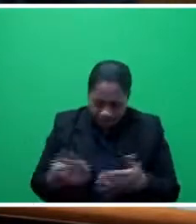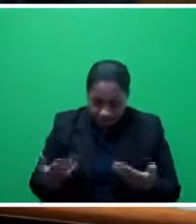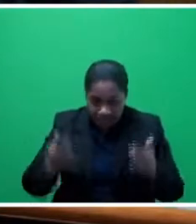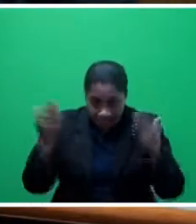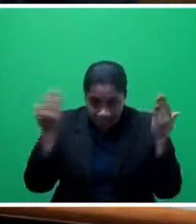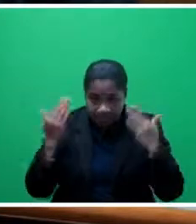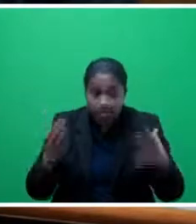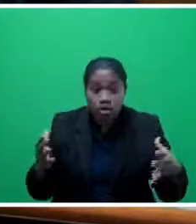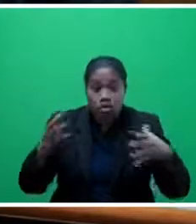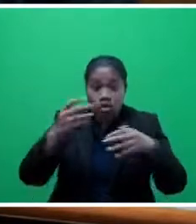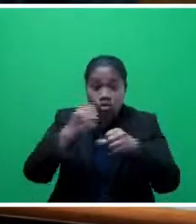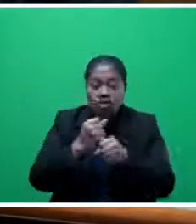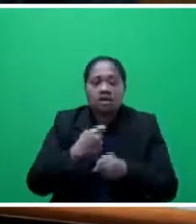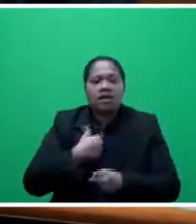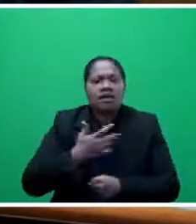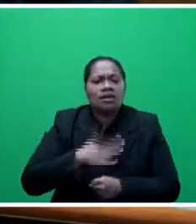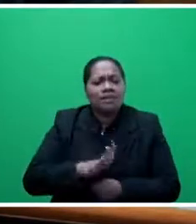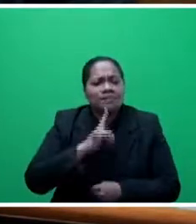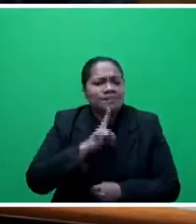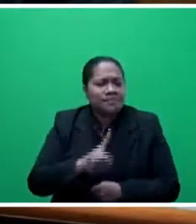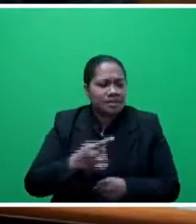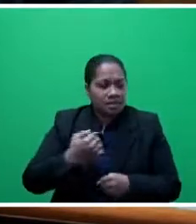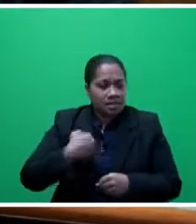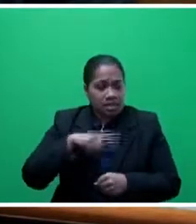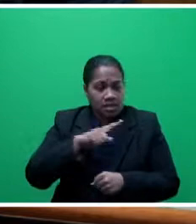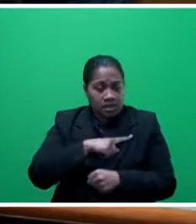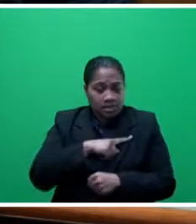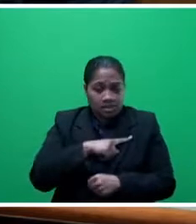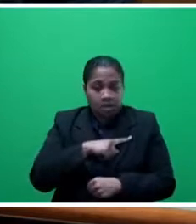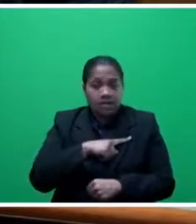I want to say that while